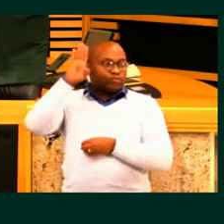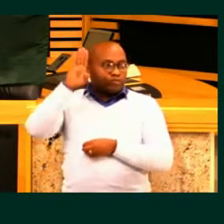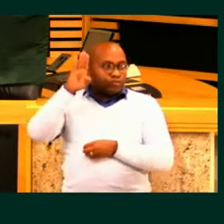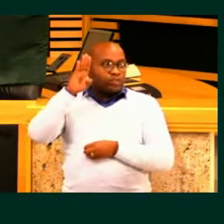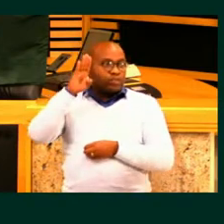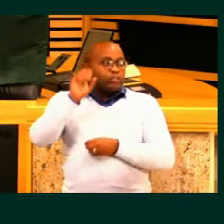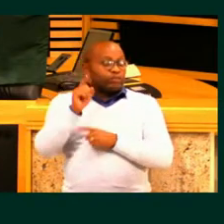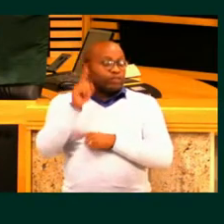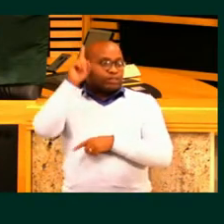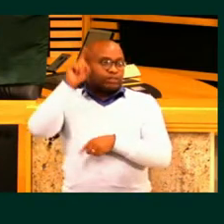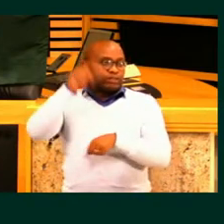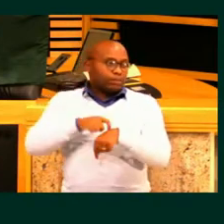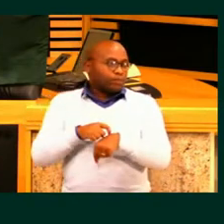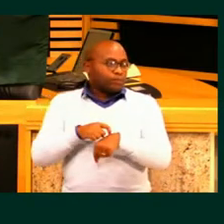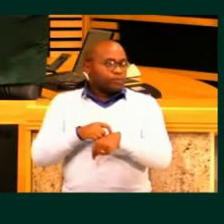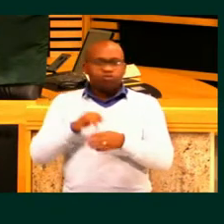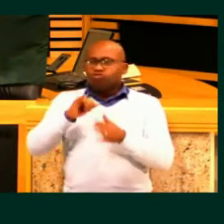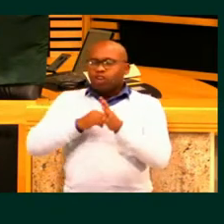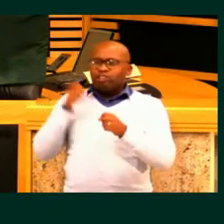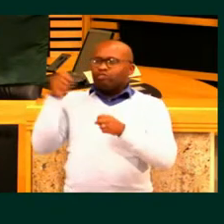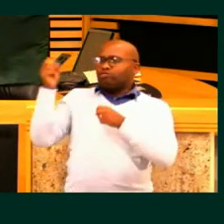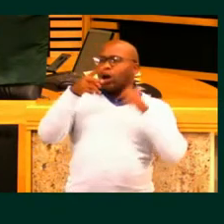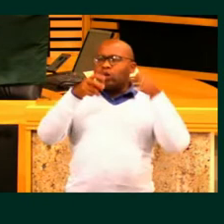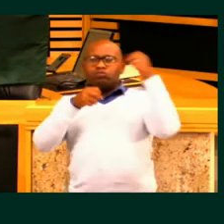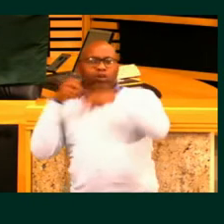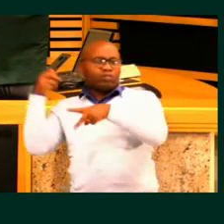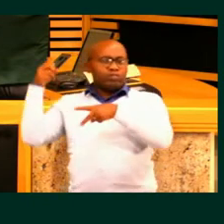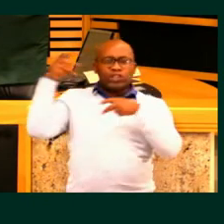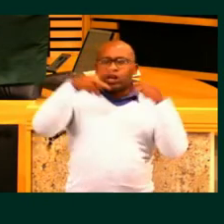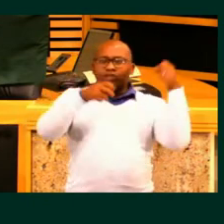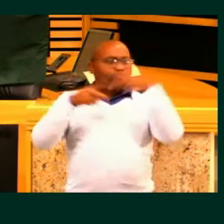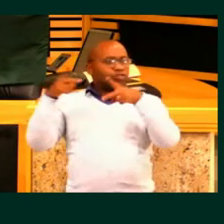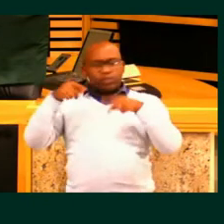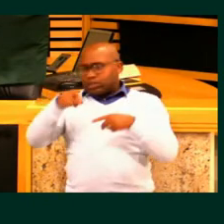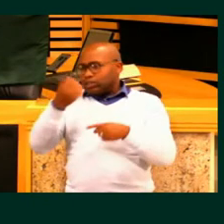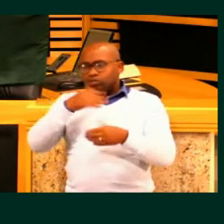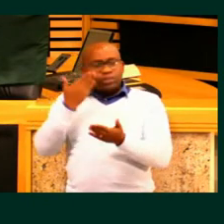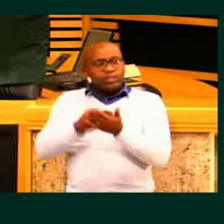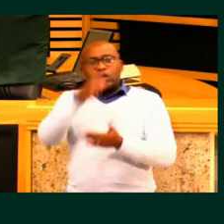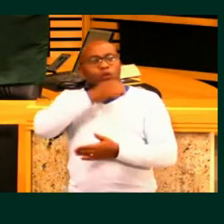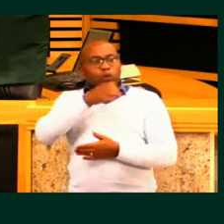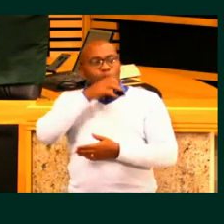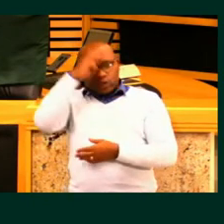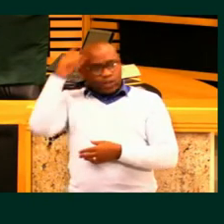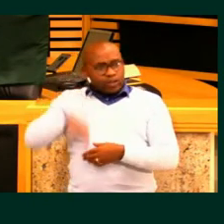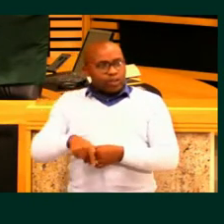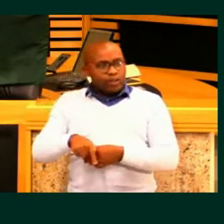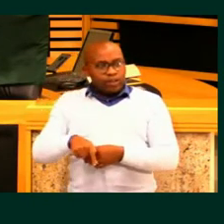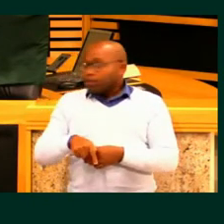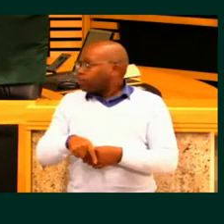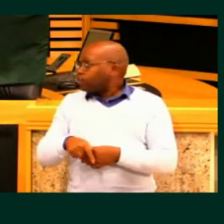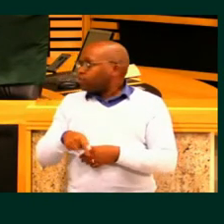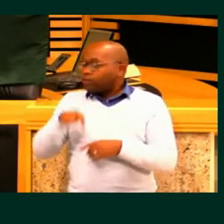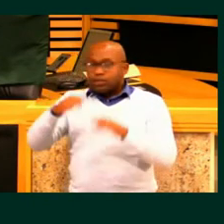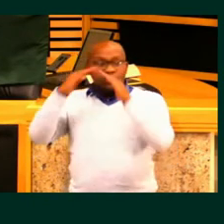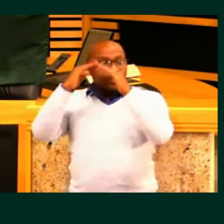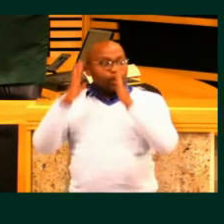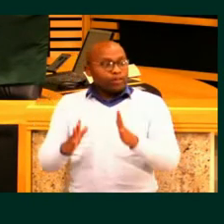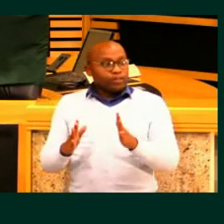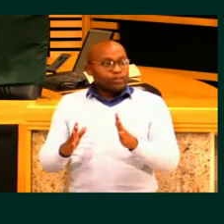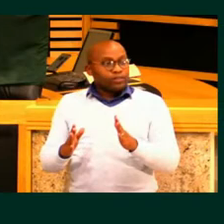up your hand not just to shout this is not a shiing this is a food this is a